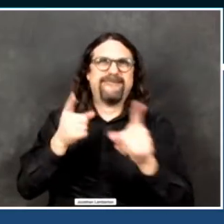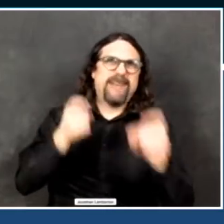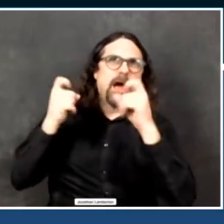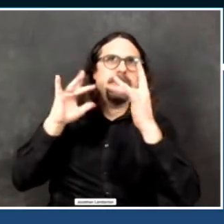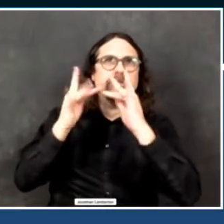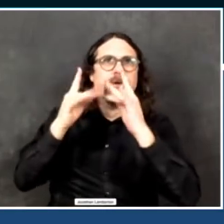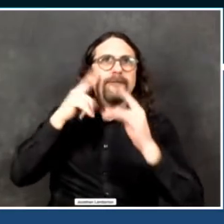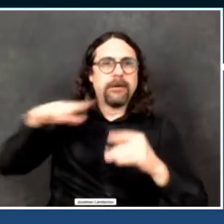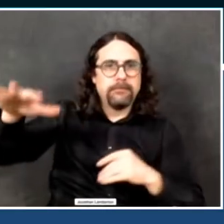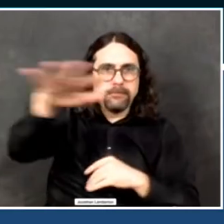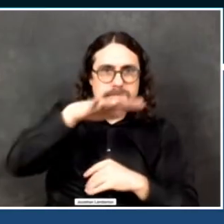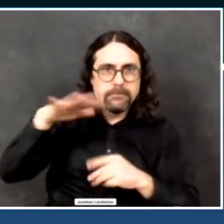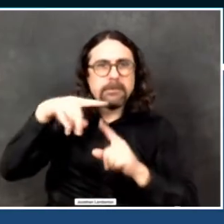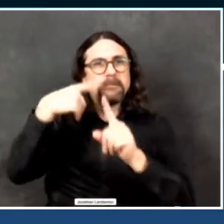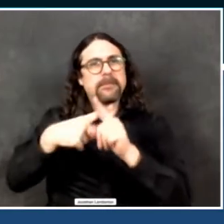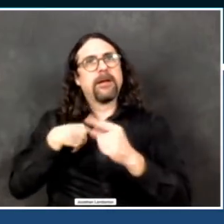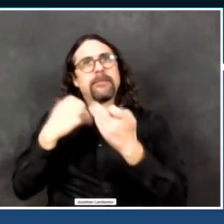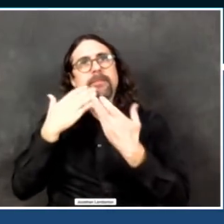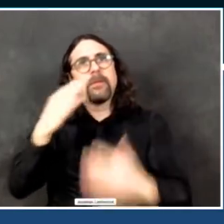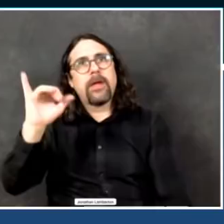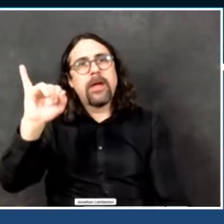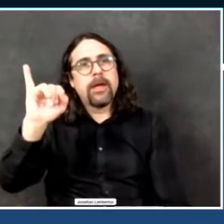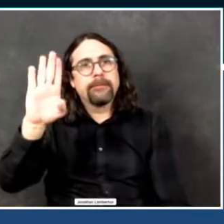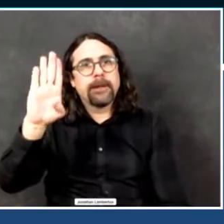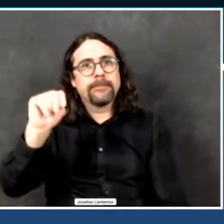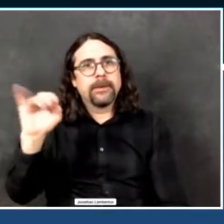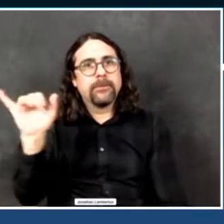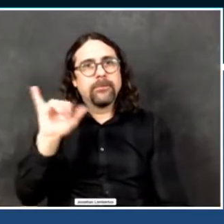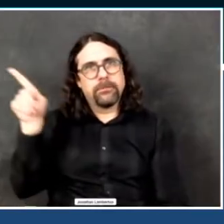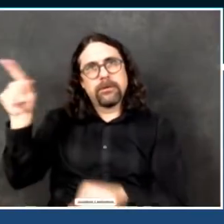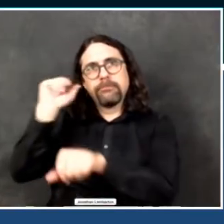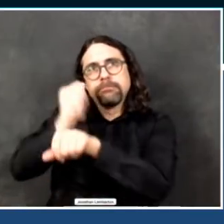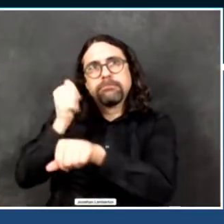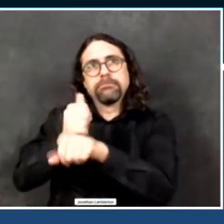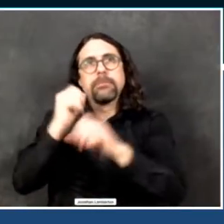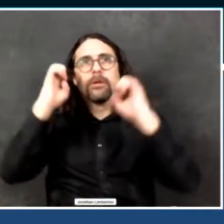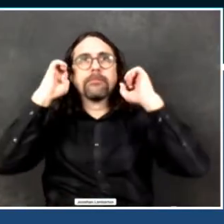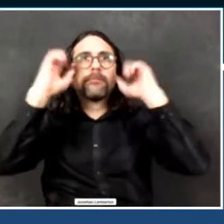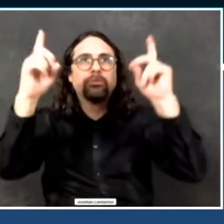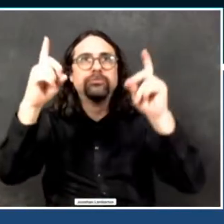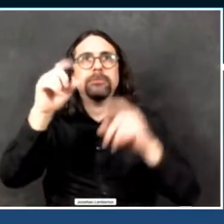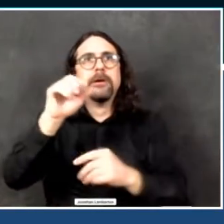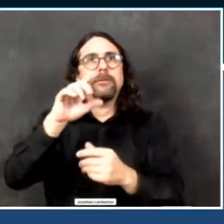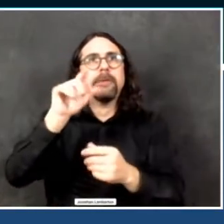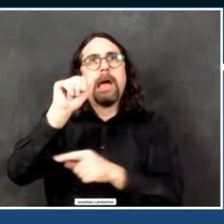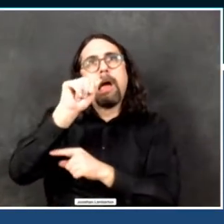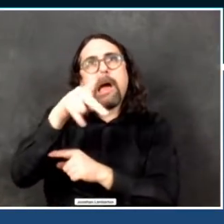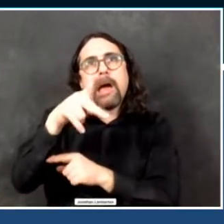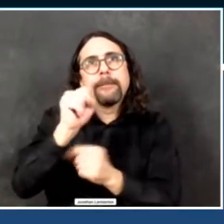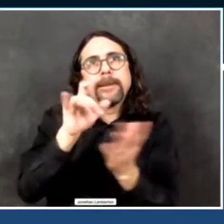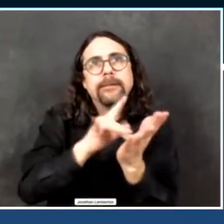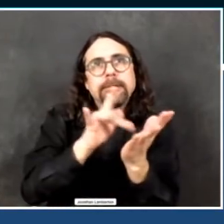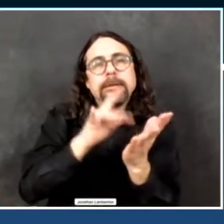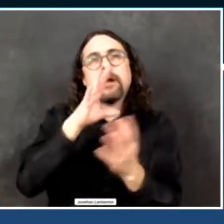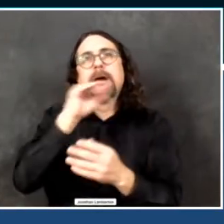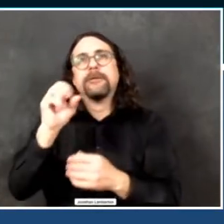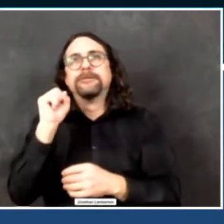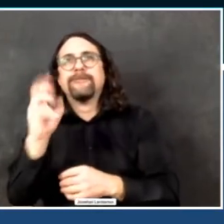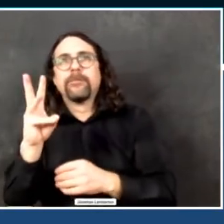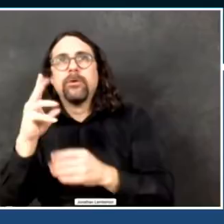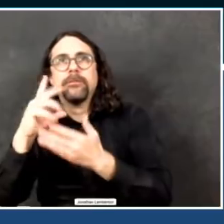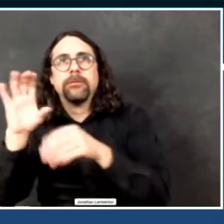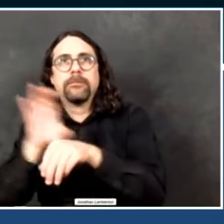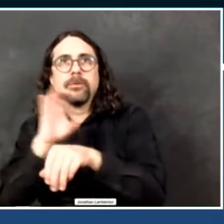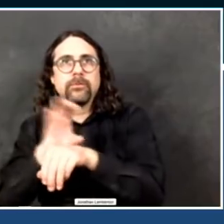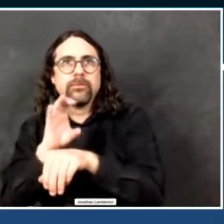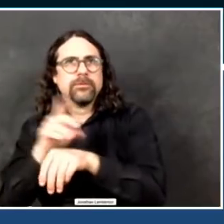you, IBM. Microsoft, Google, Prutech, creating apps and tools for learning. They've all, again, been willing to answer the call,